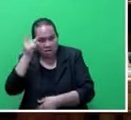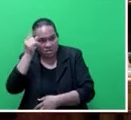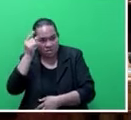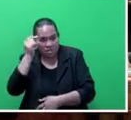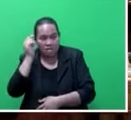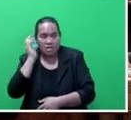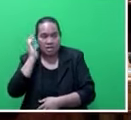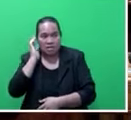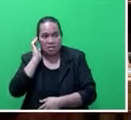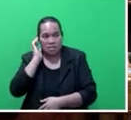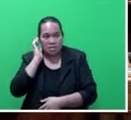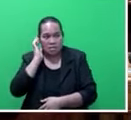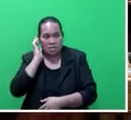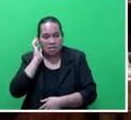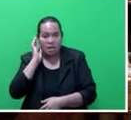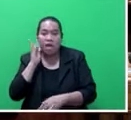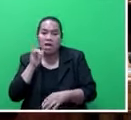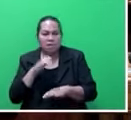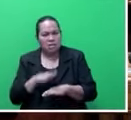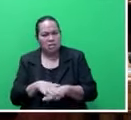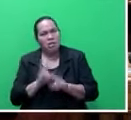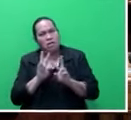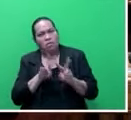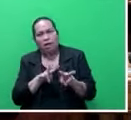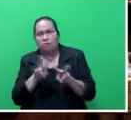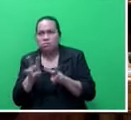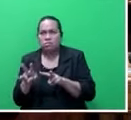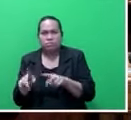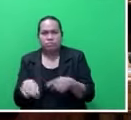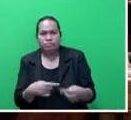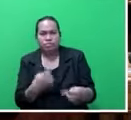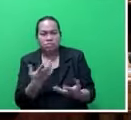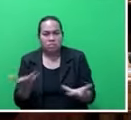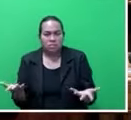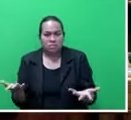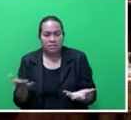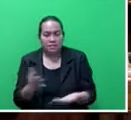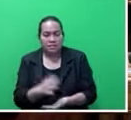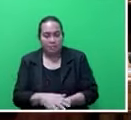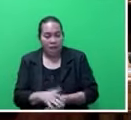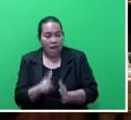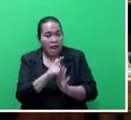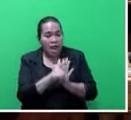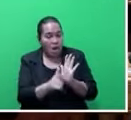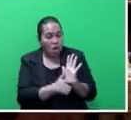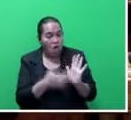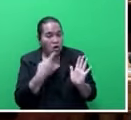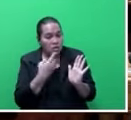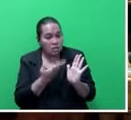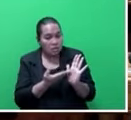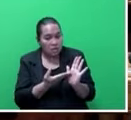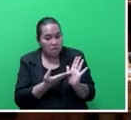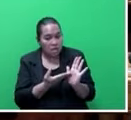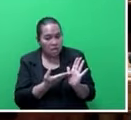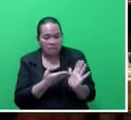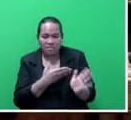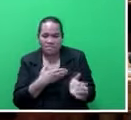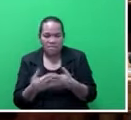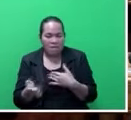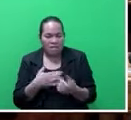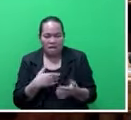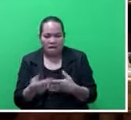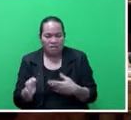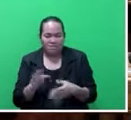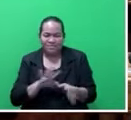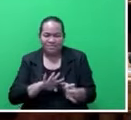with custom, and he's sitting there. And this law is saying, irrespective of all that,